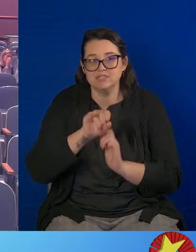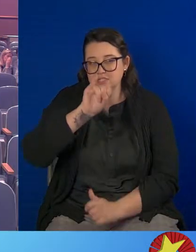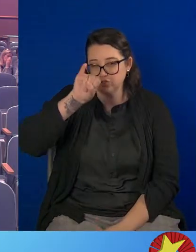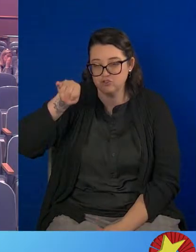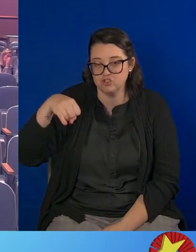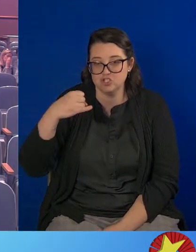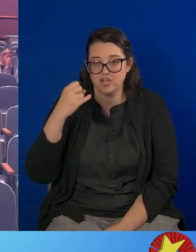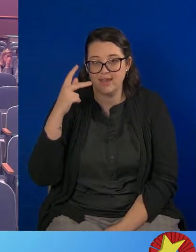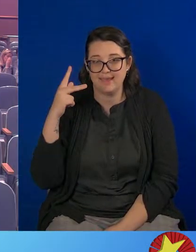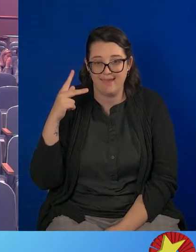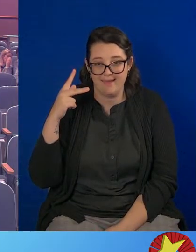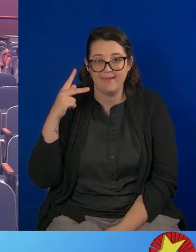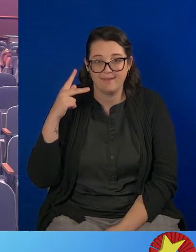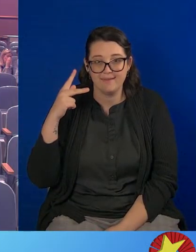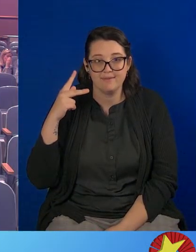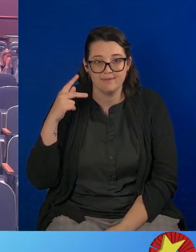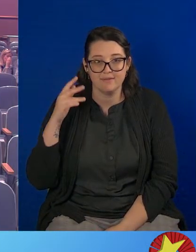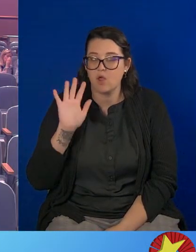I believe is